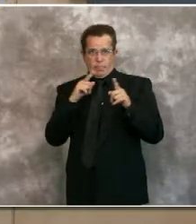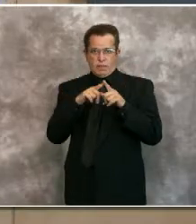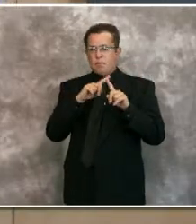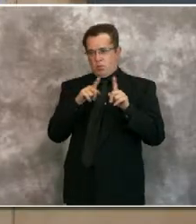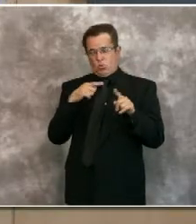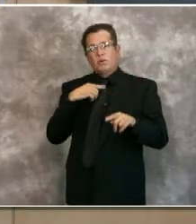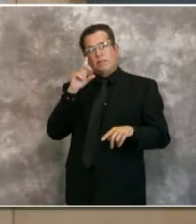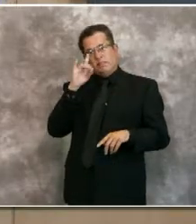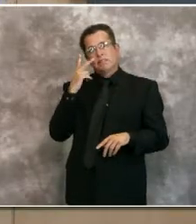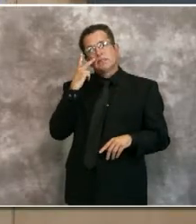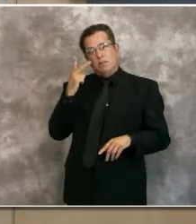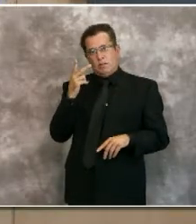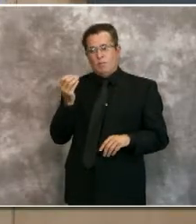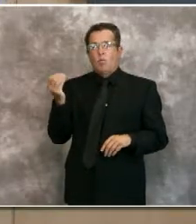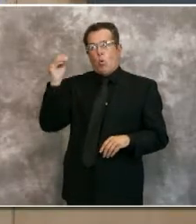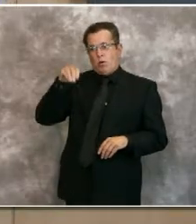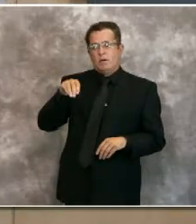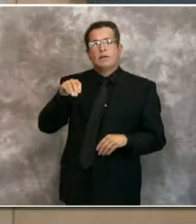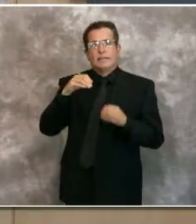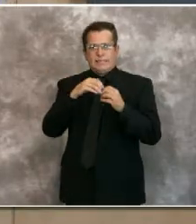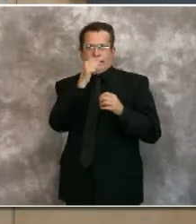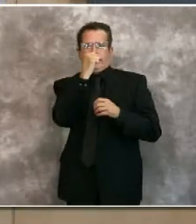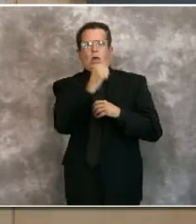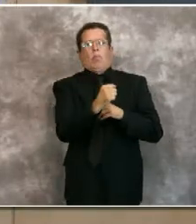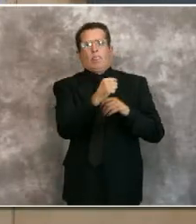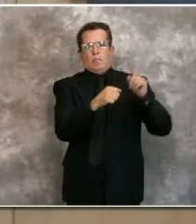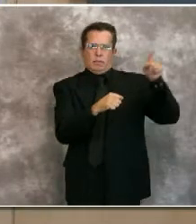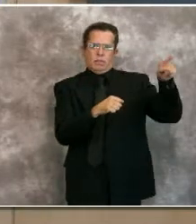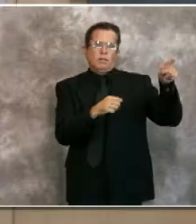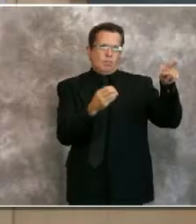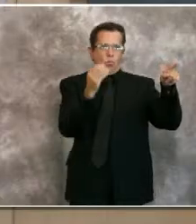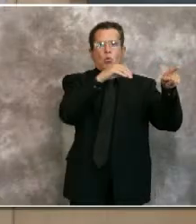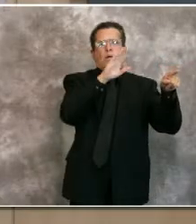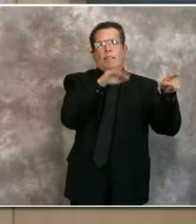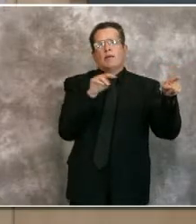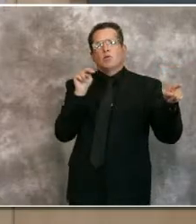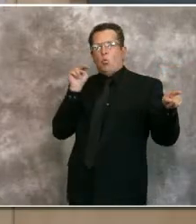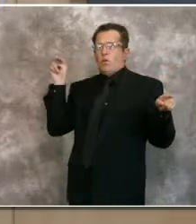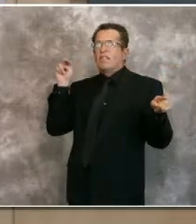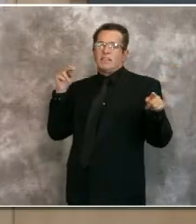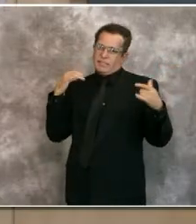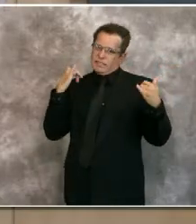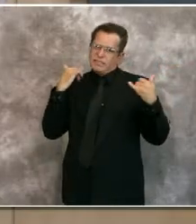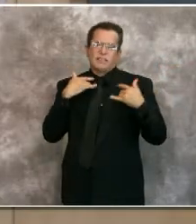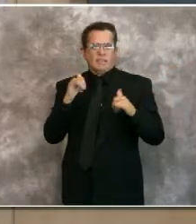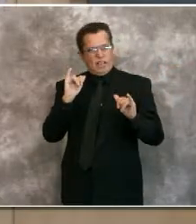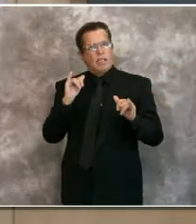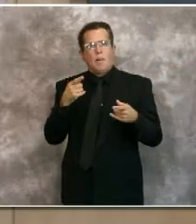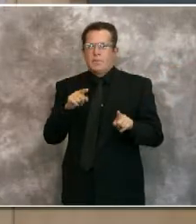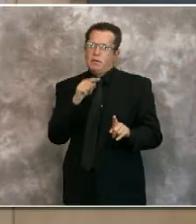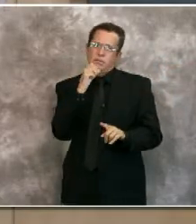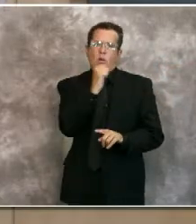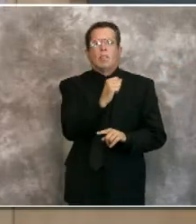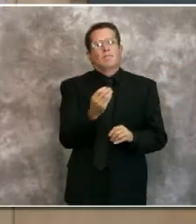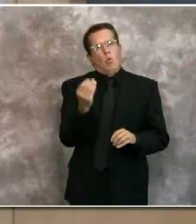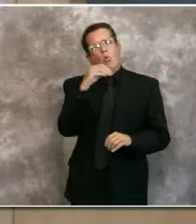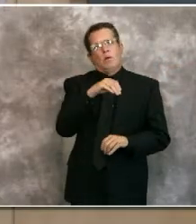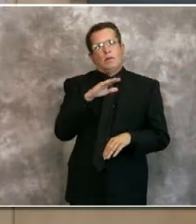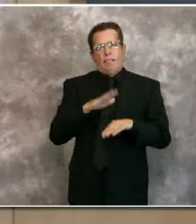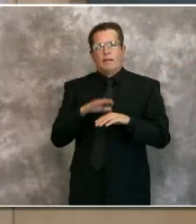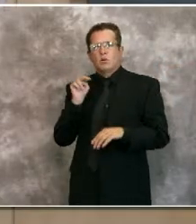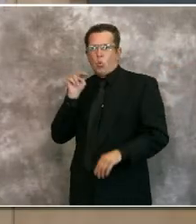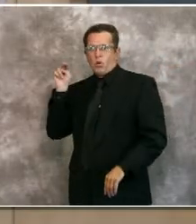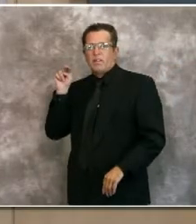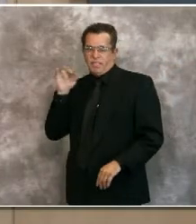an increased number of cases in the southern part of the county compared to the rest of the county. That trend continues. The other thing that's